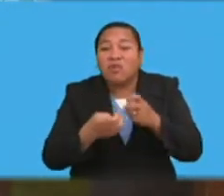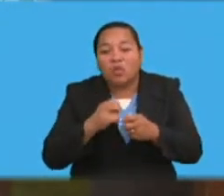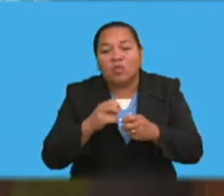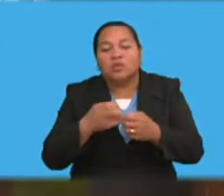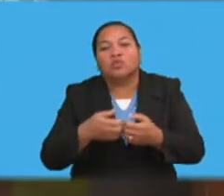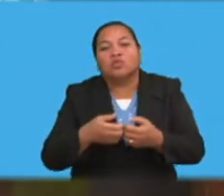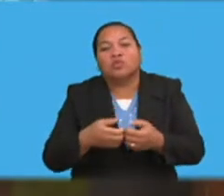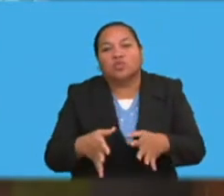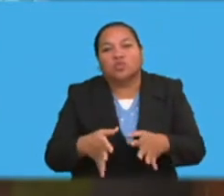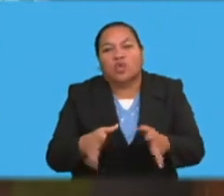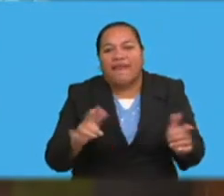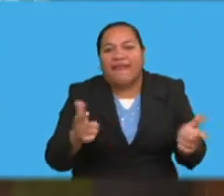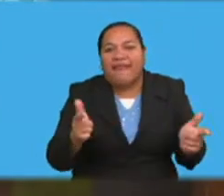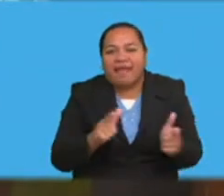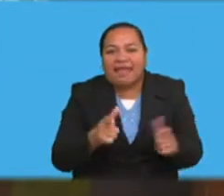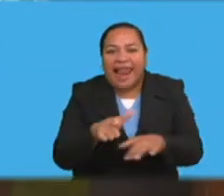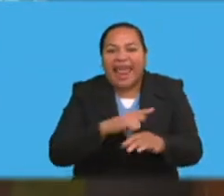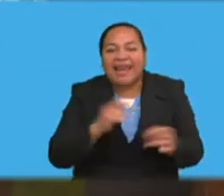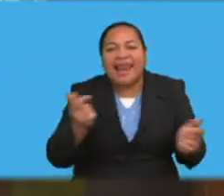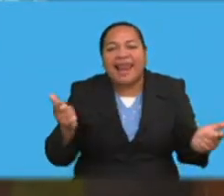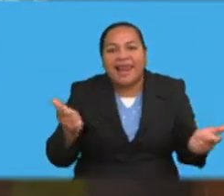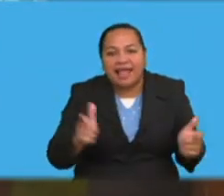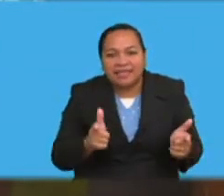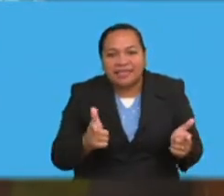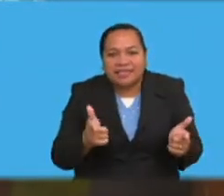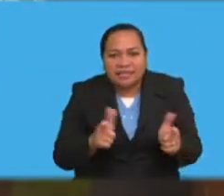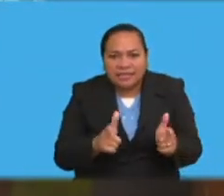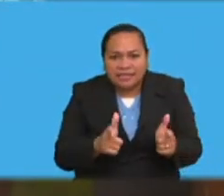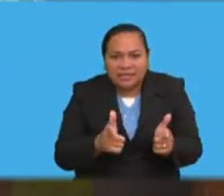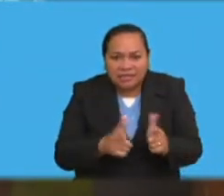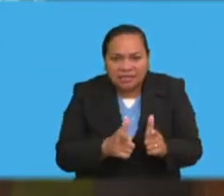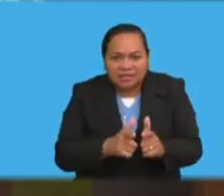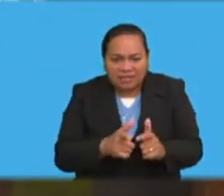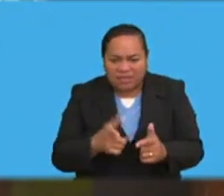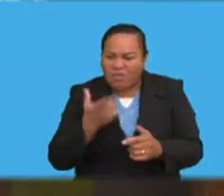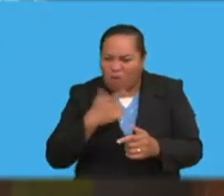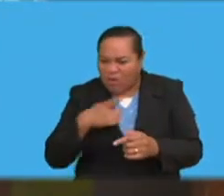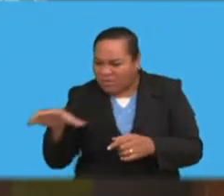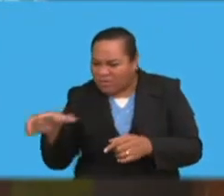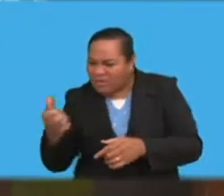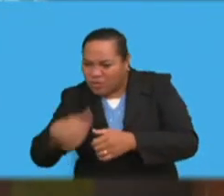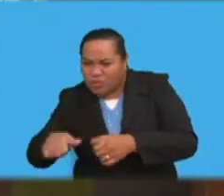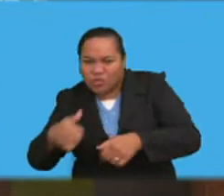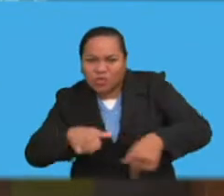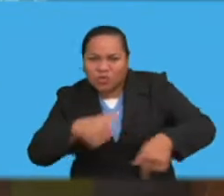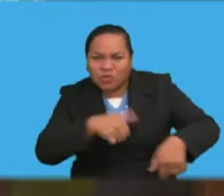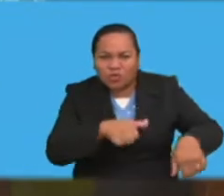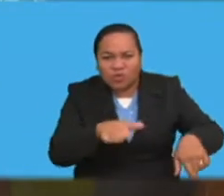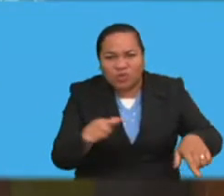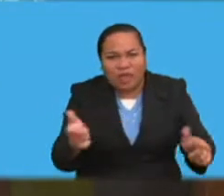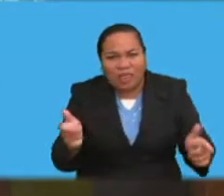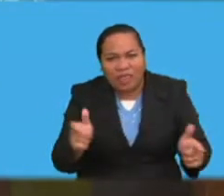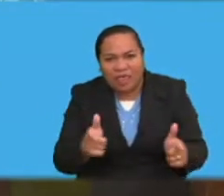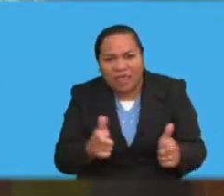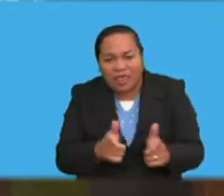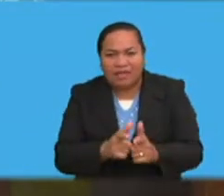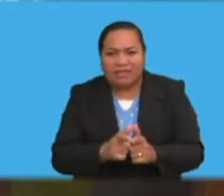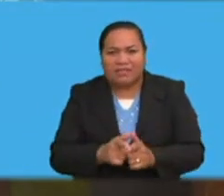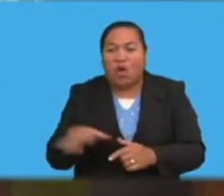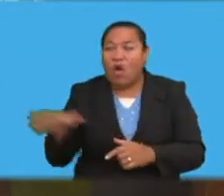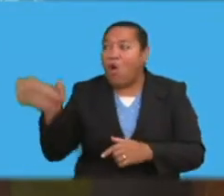area, or moving them out of covered grassland or crop, or deforestation